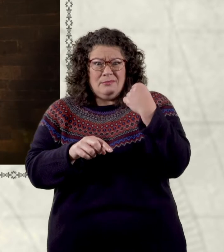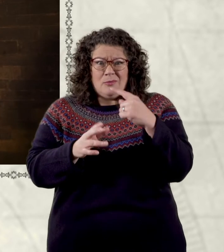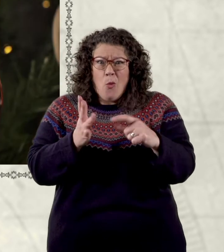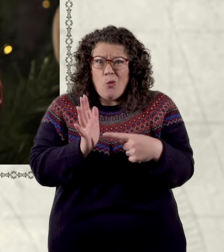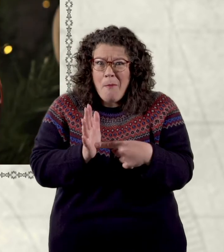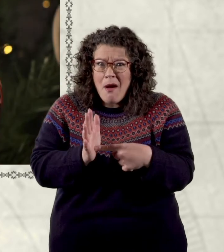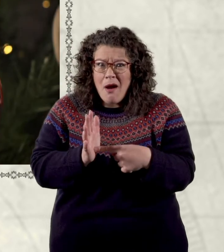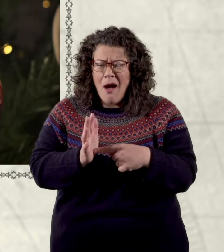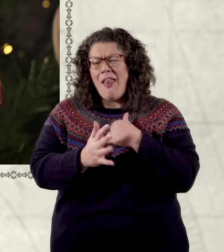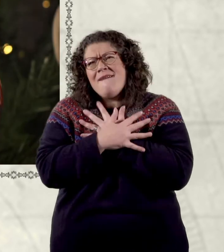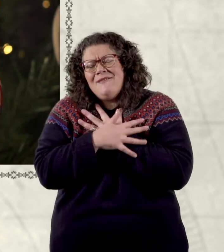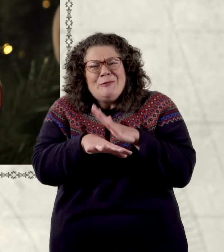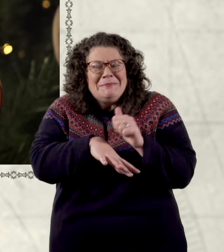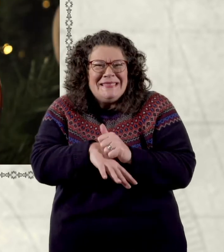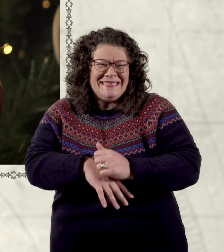love Christmas.